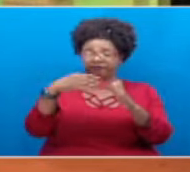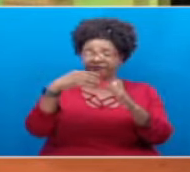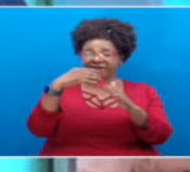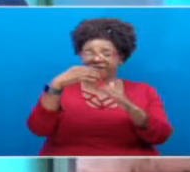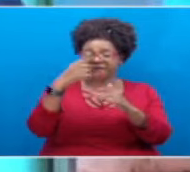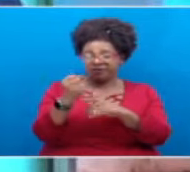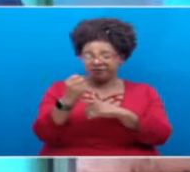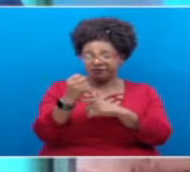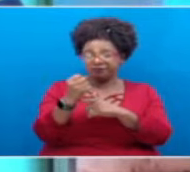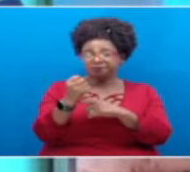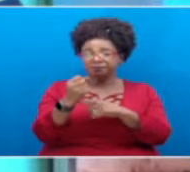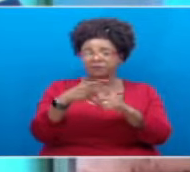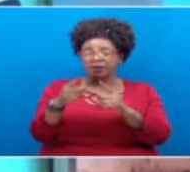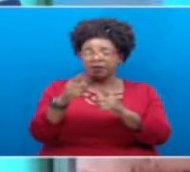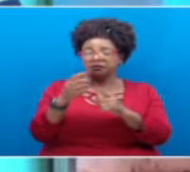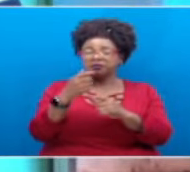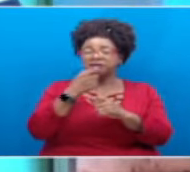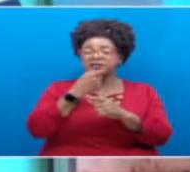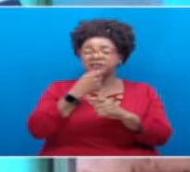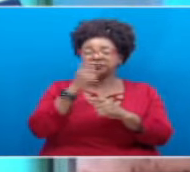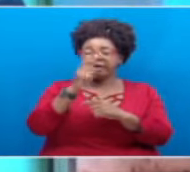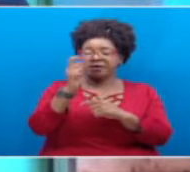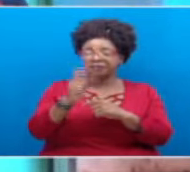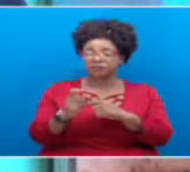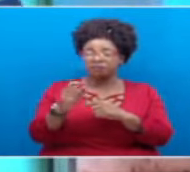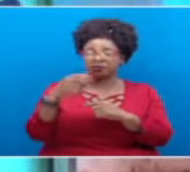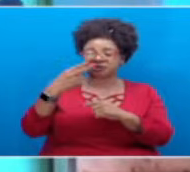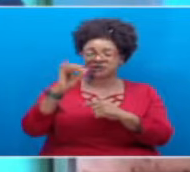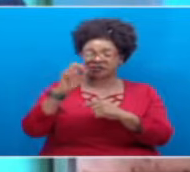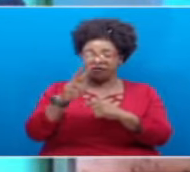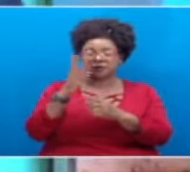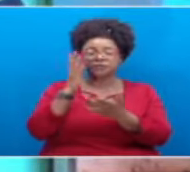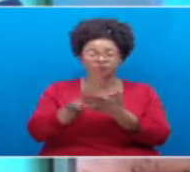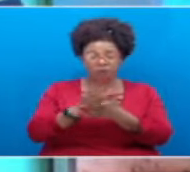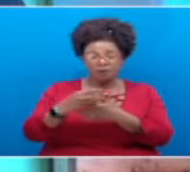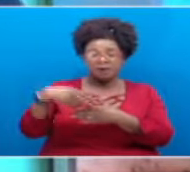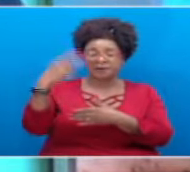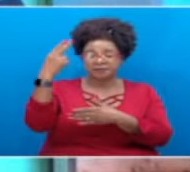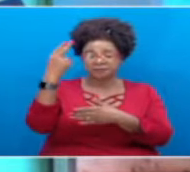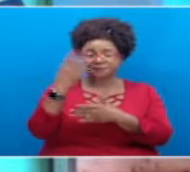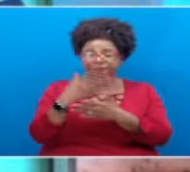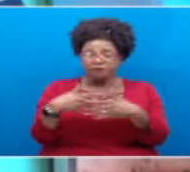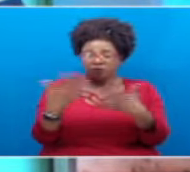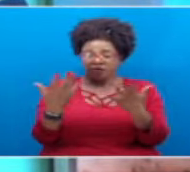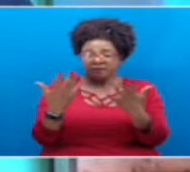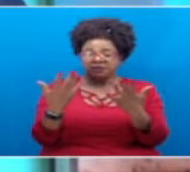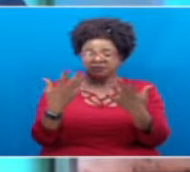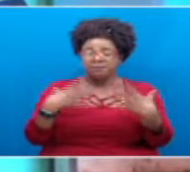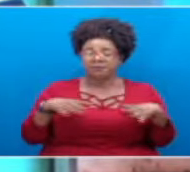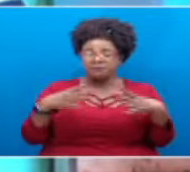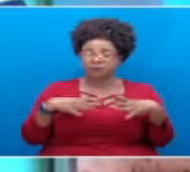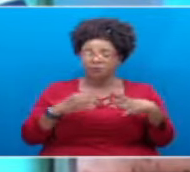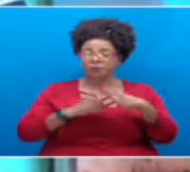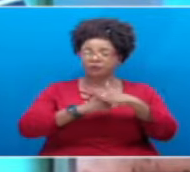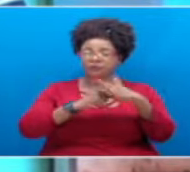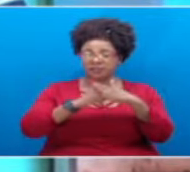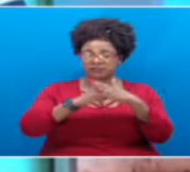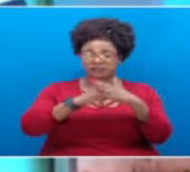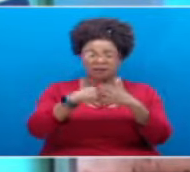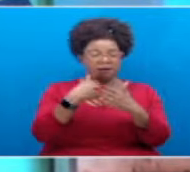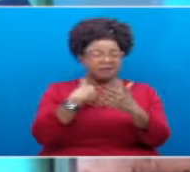In Nyanza region, the burden of HIV is quite high. So however much people will donate, will not get safe